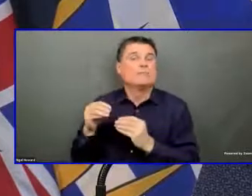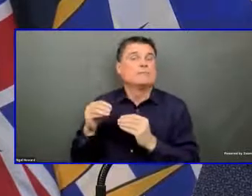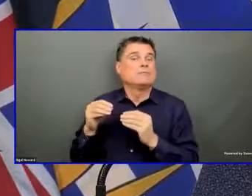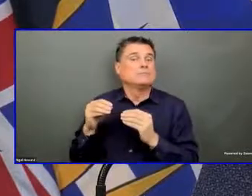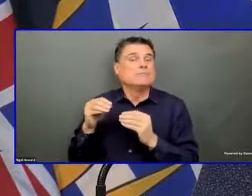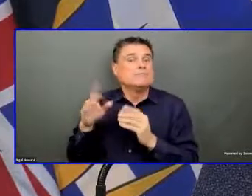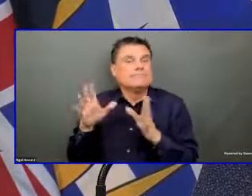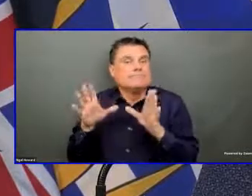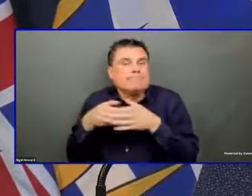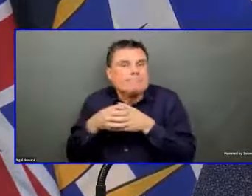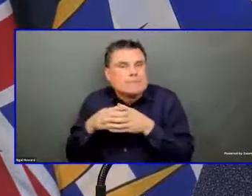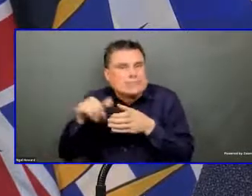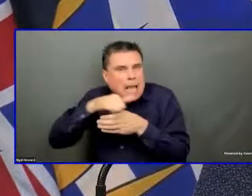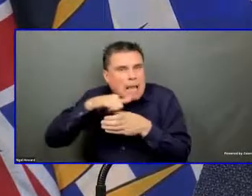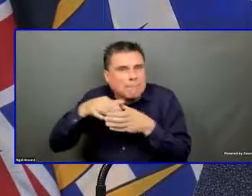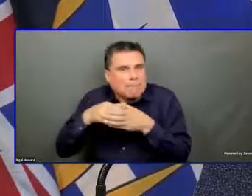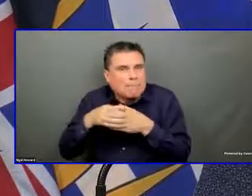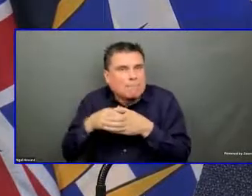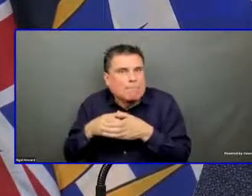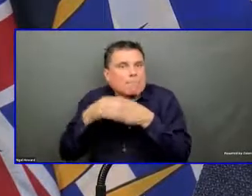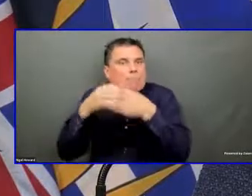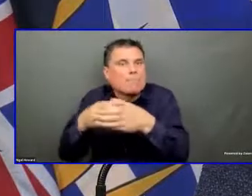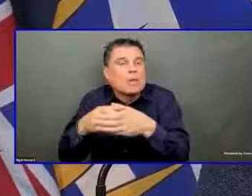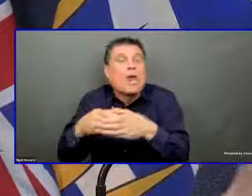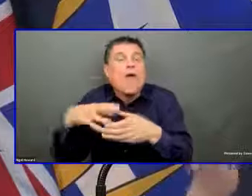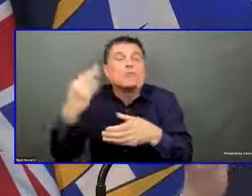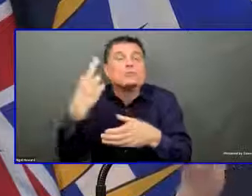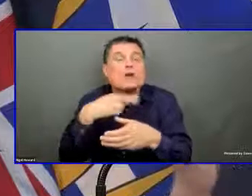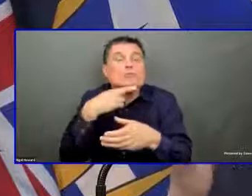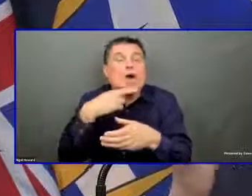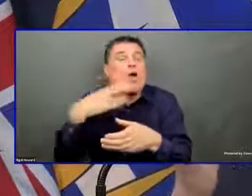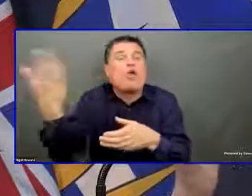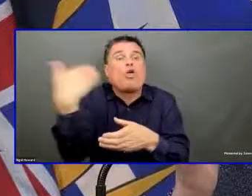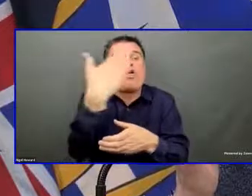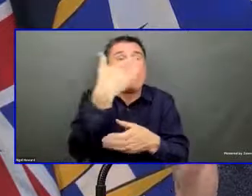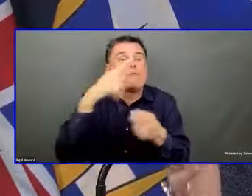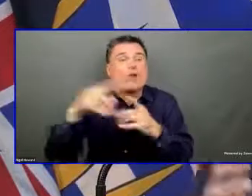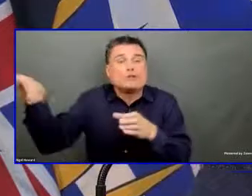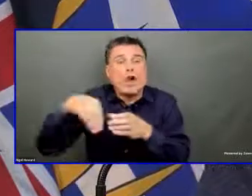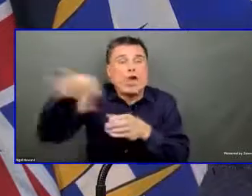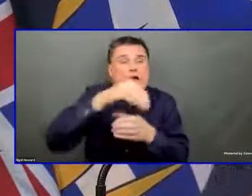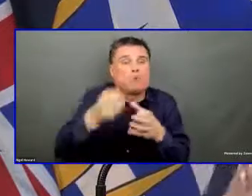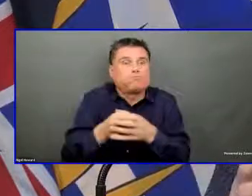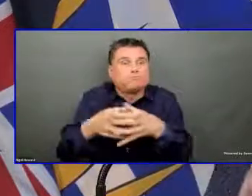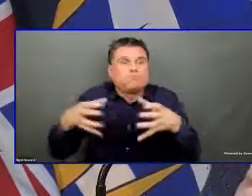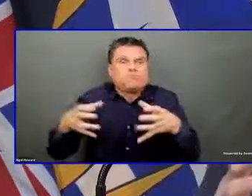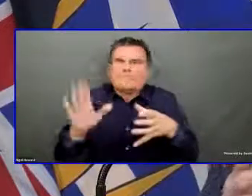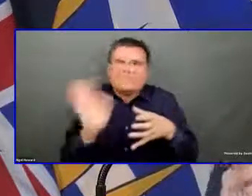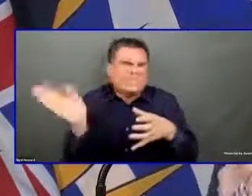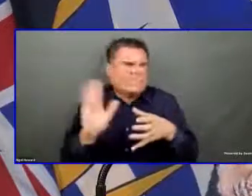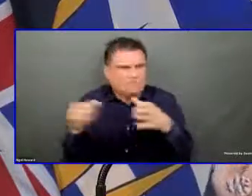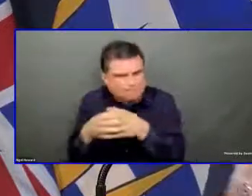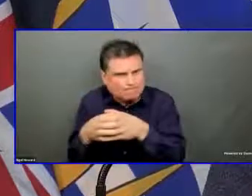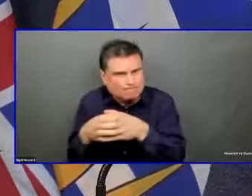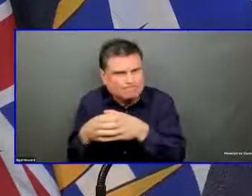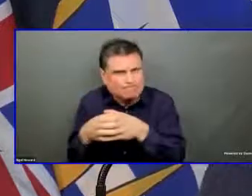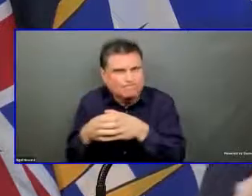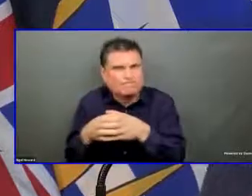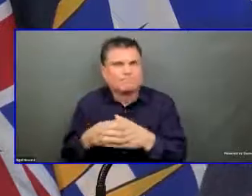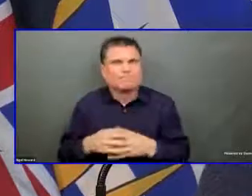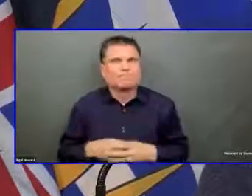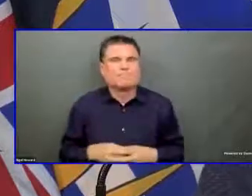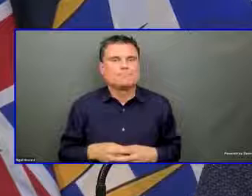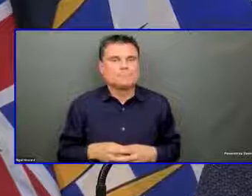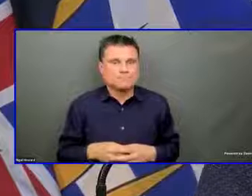Make sure you're not putting others at risk, because part of what we do around the orders is try and have as